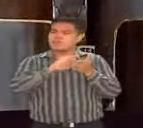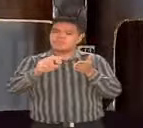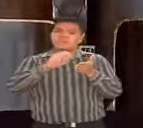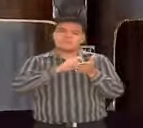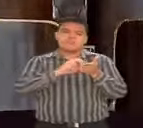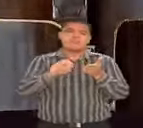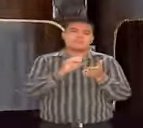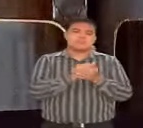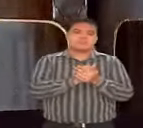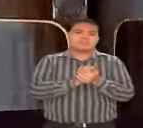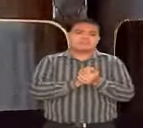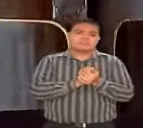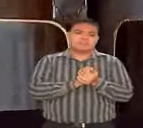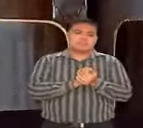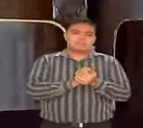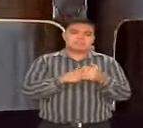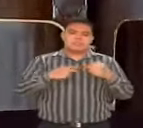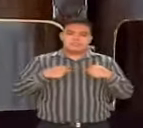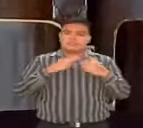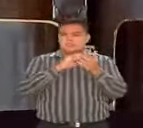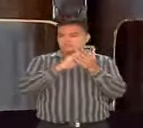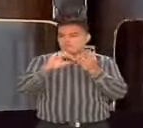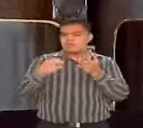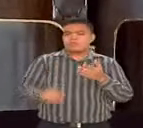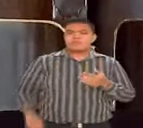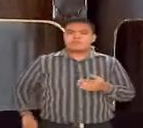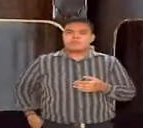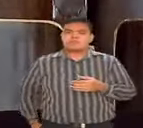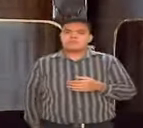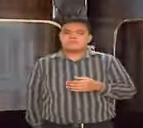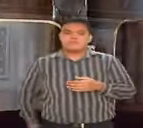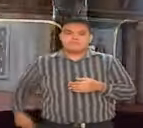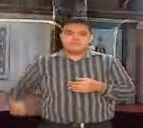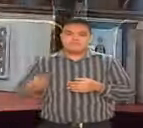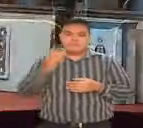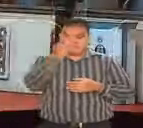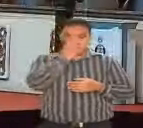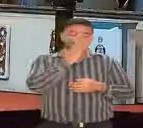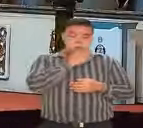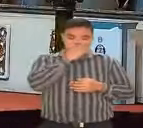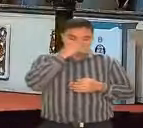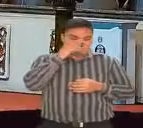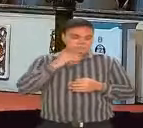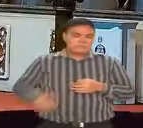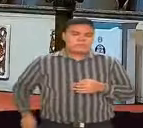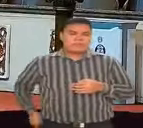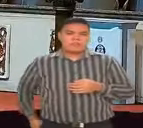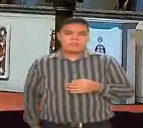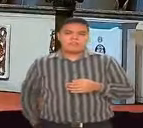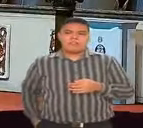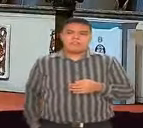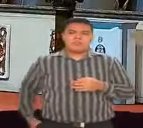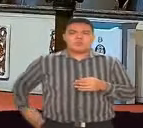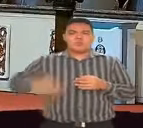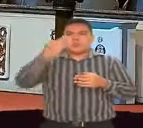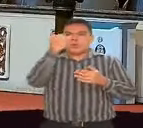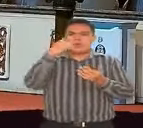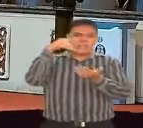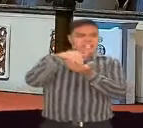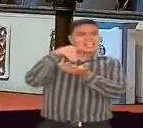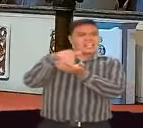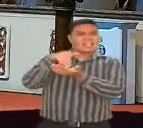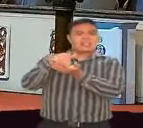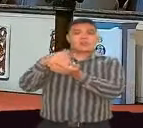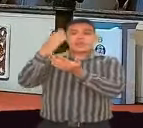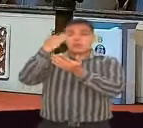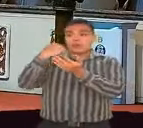verse man tabi? How many of you have a memory verse? Namoy memory verse? Nganong atong memory verse, ato nang balik-balikon. Nganong man, moonay gahatag na